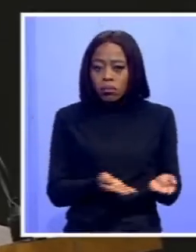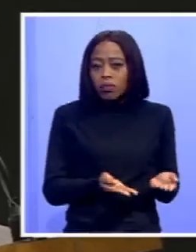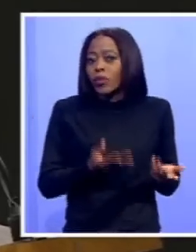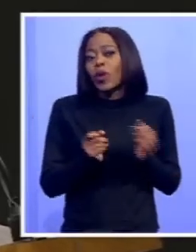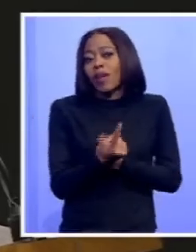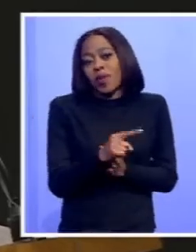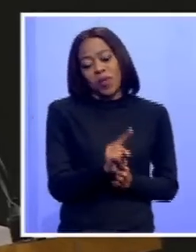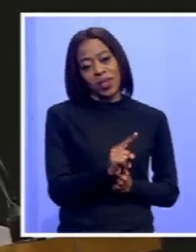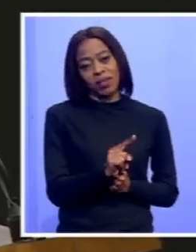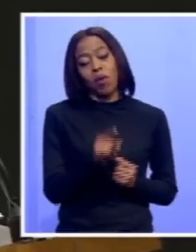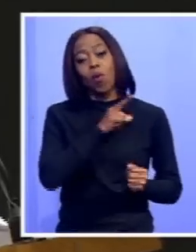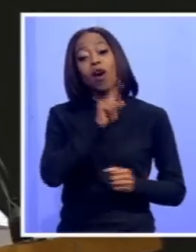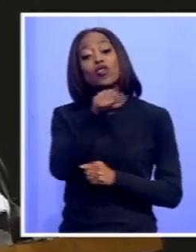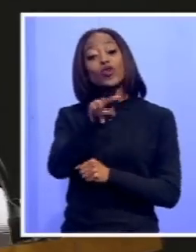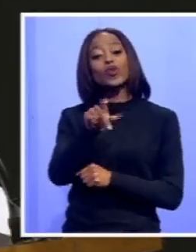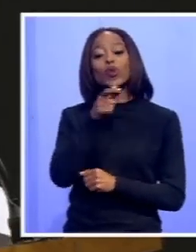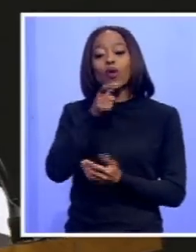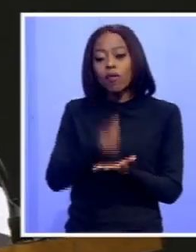Zulu that the vehicle could go through.